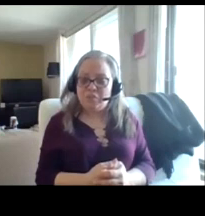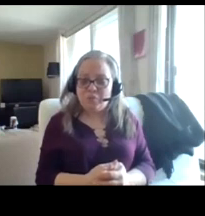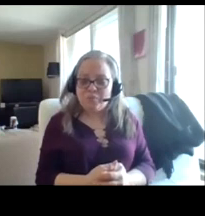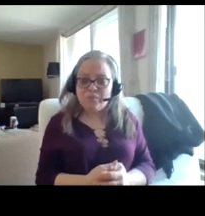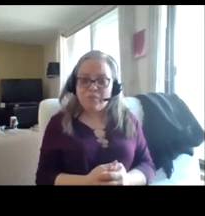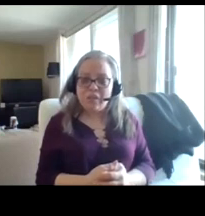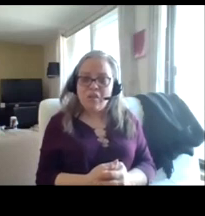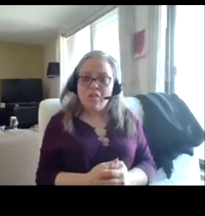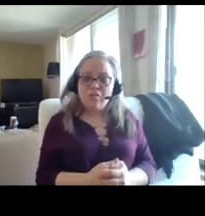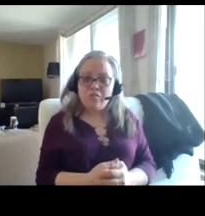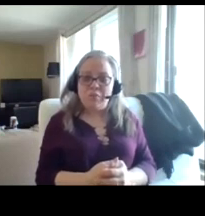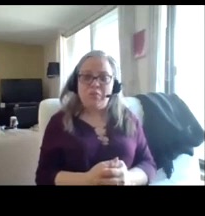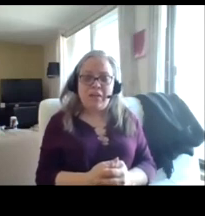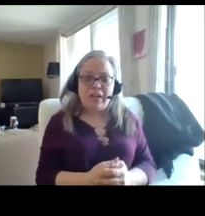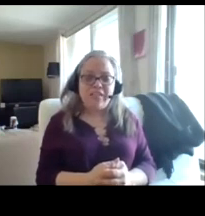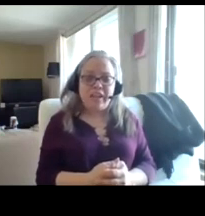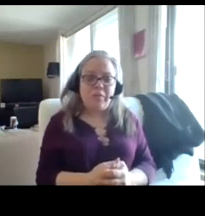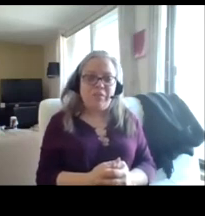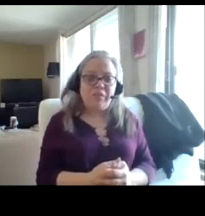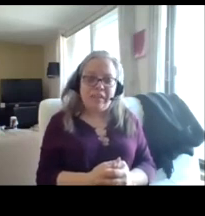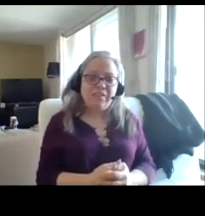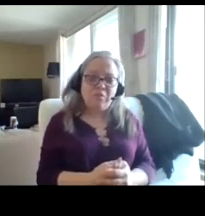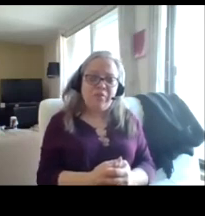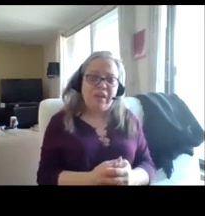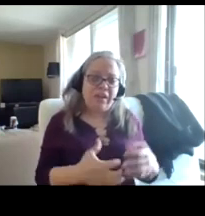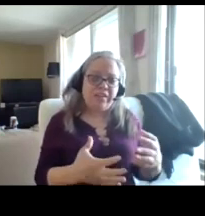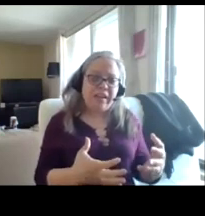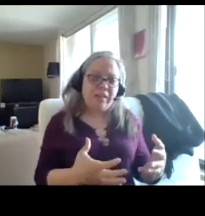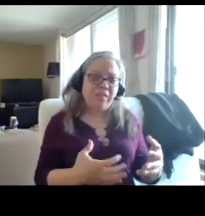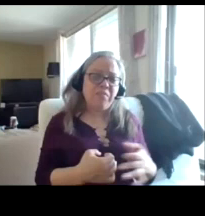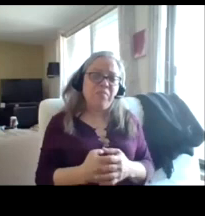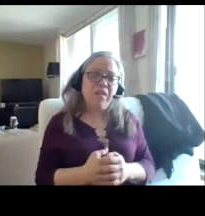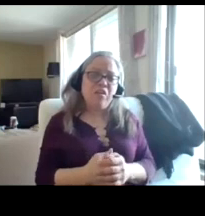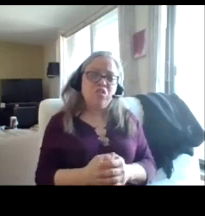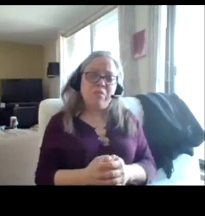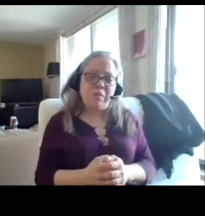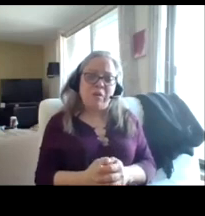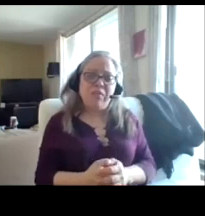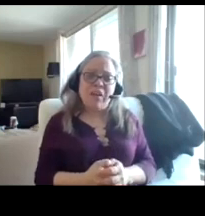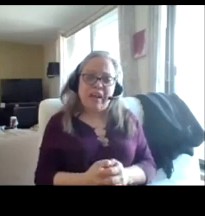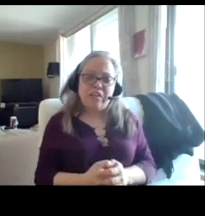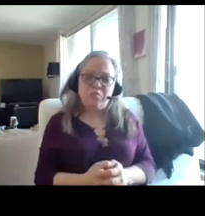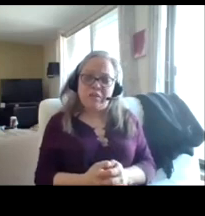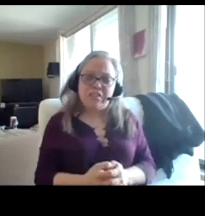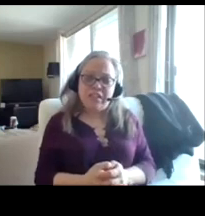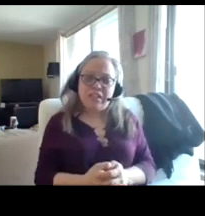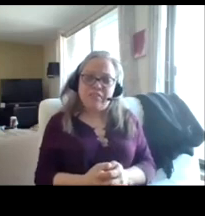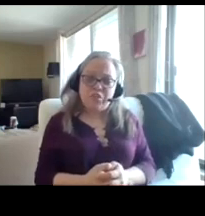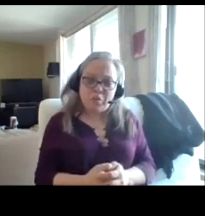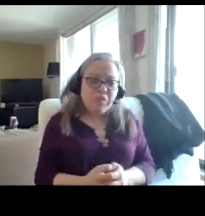2. So we move to our next slide. We do have a list of what that entails. So when we look at the highest